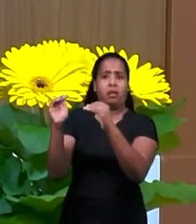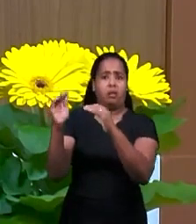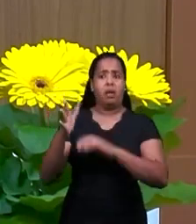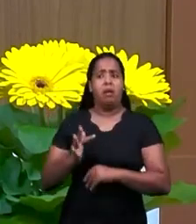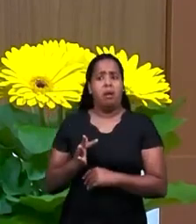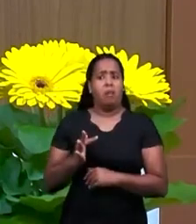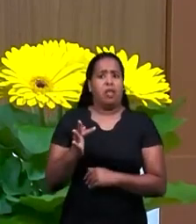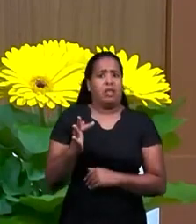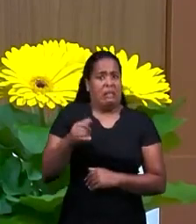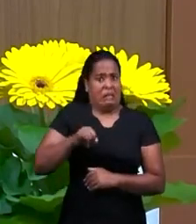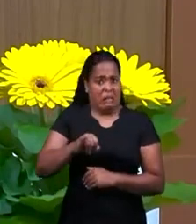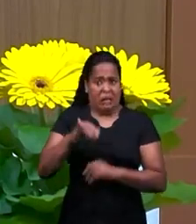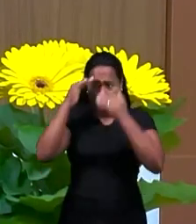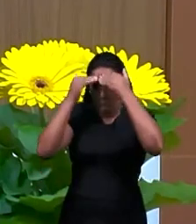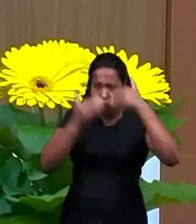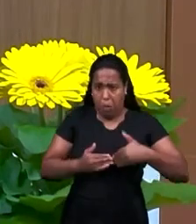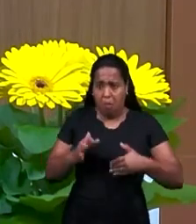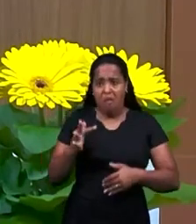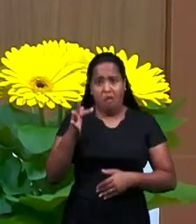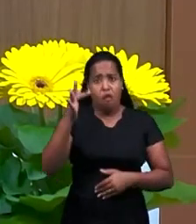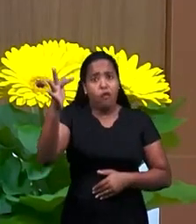unpleasant future.